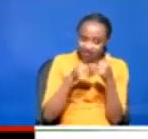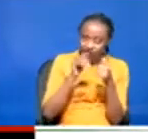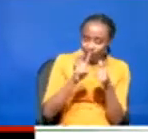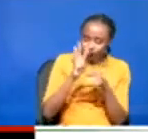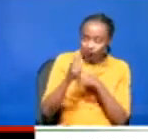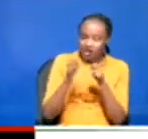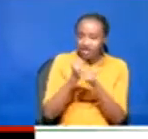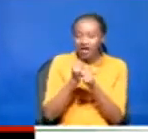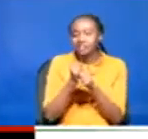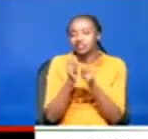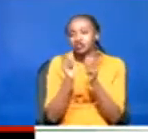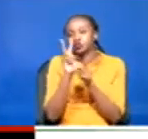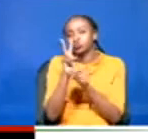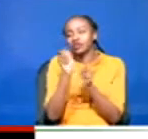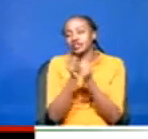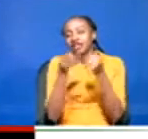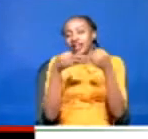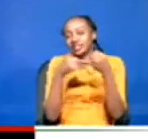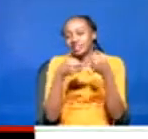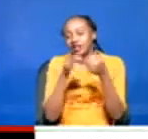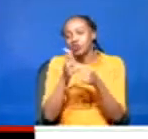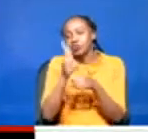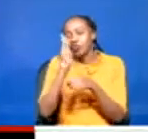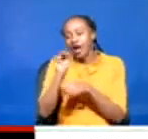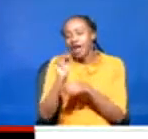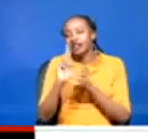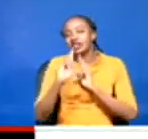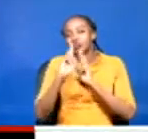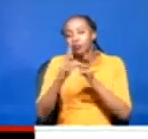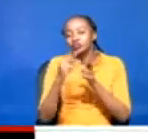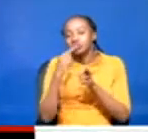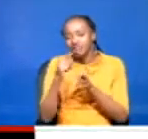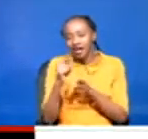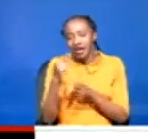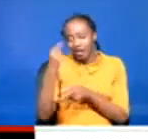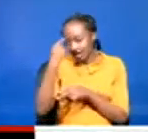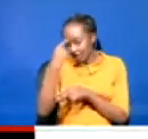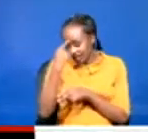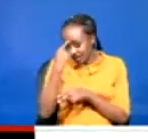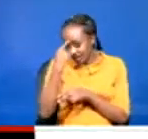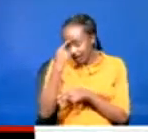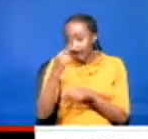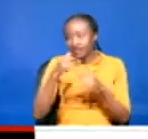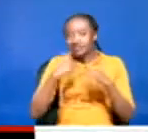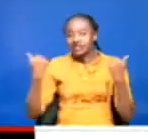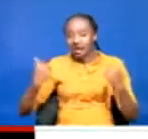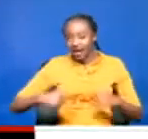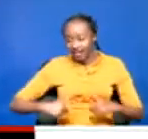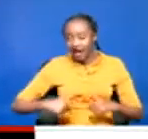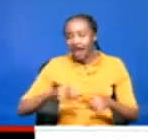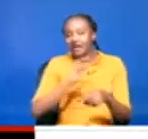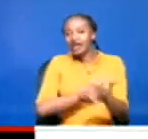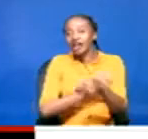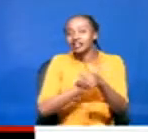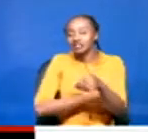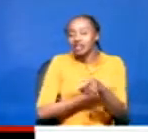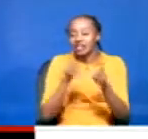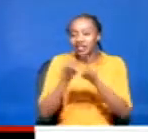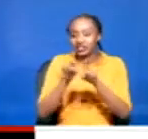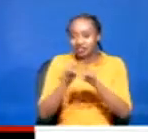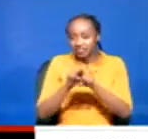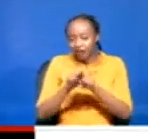2018. The UN report says India, China, and Nigeria will account for 35% of the world's urban